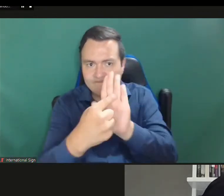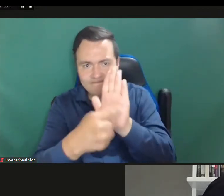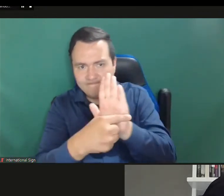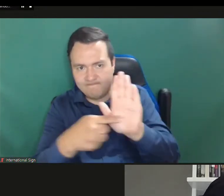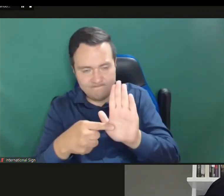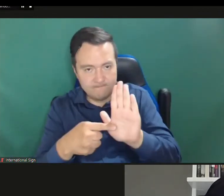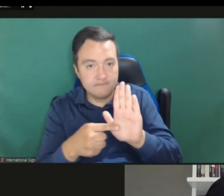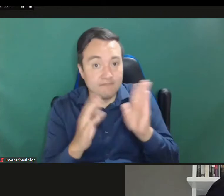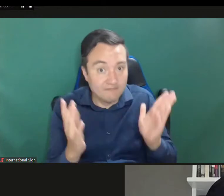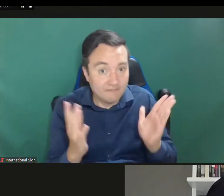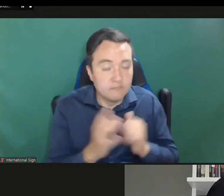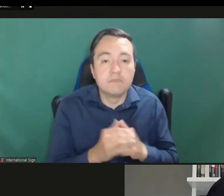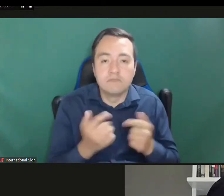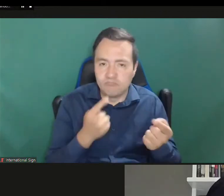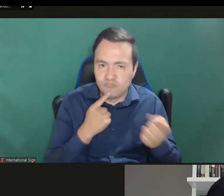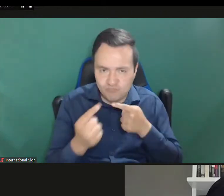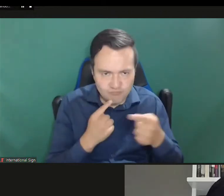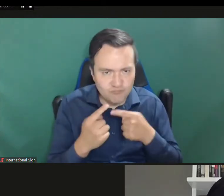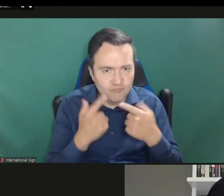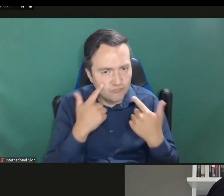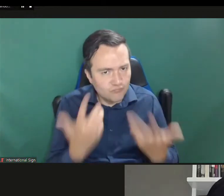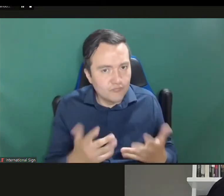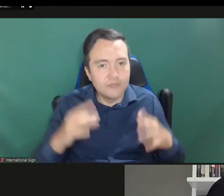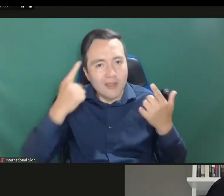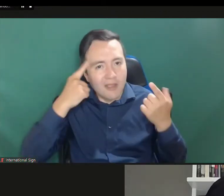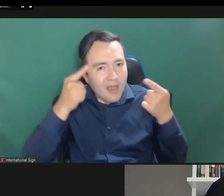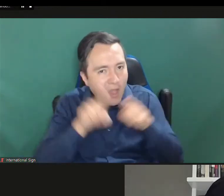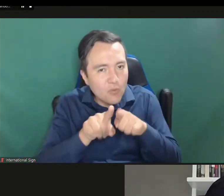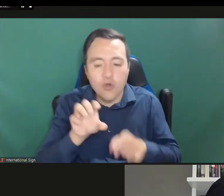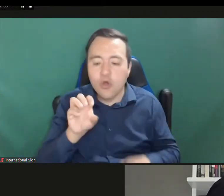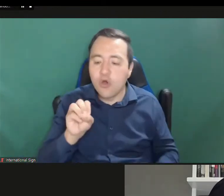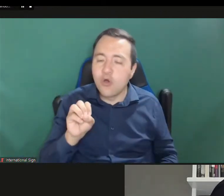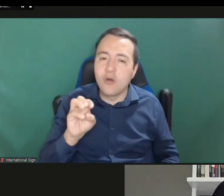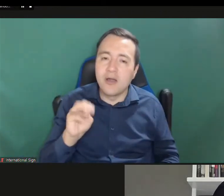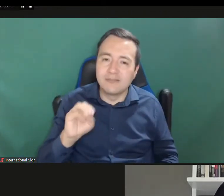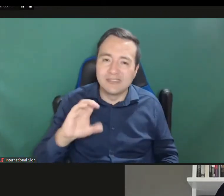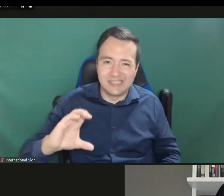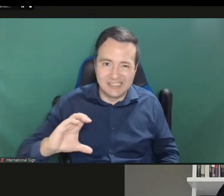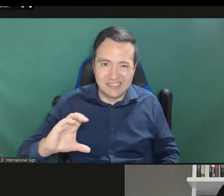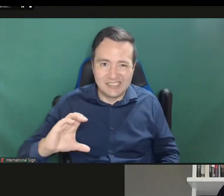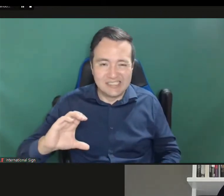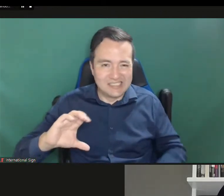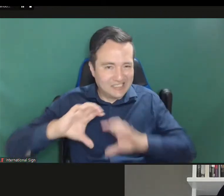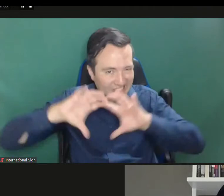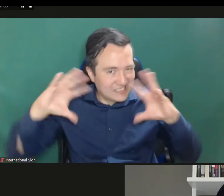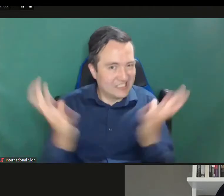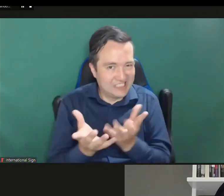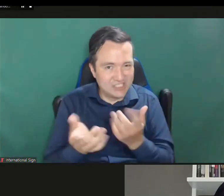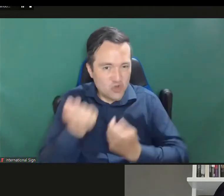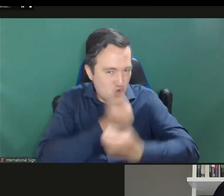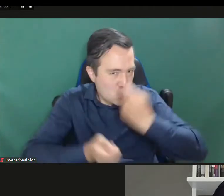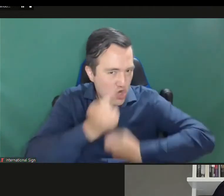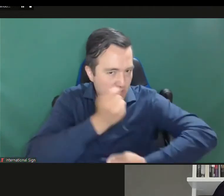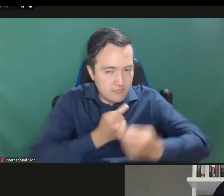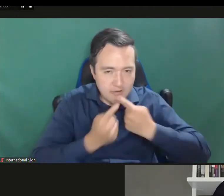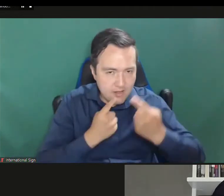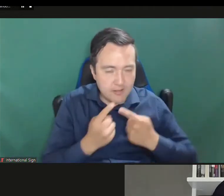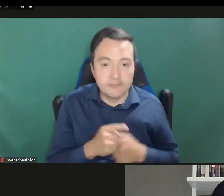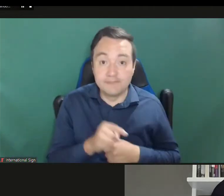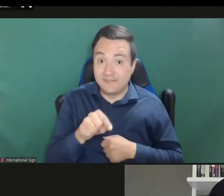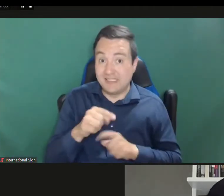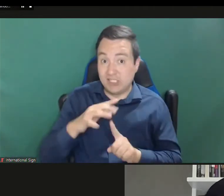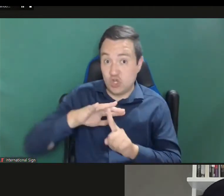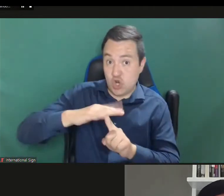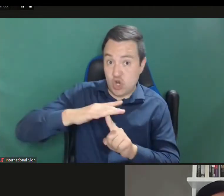labeling. Also, the World Trade Organization's standards, and the same argument can